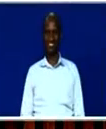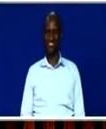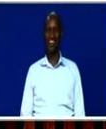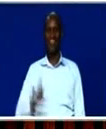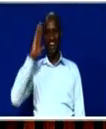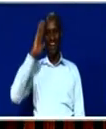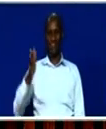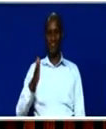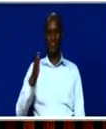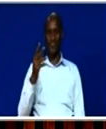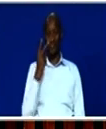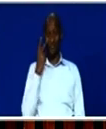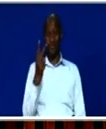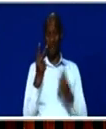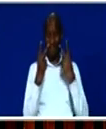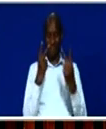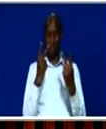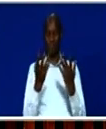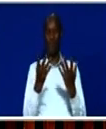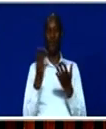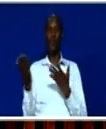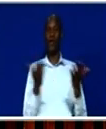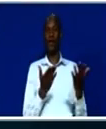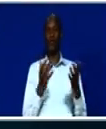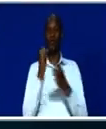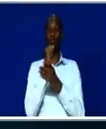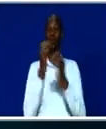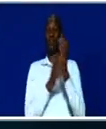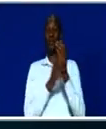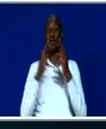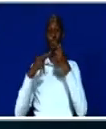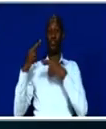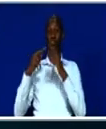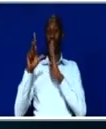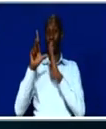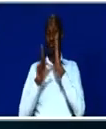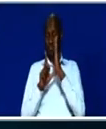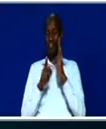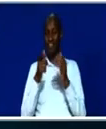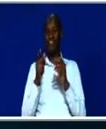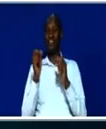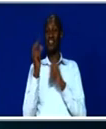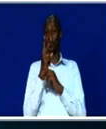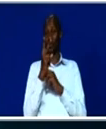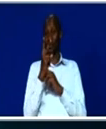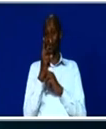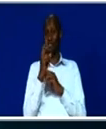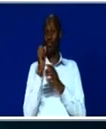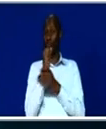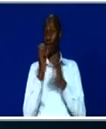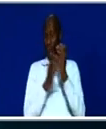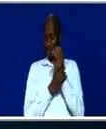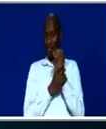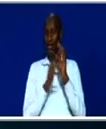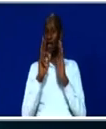Hello viewer, welcome to a geography revision lesson. This is secondary geography.